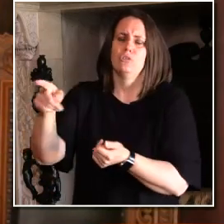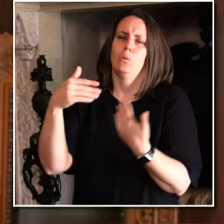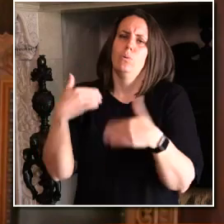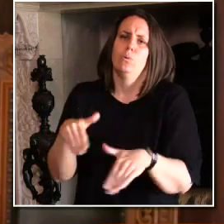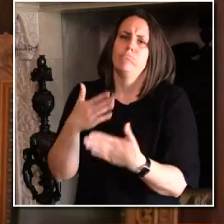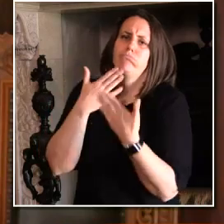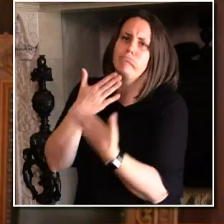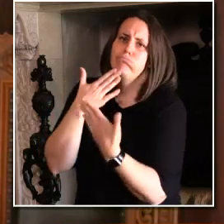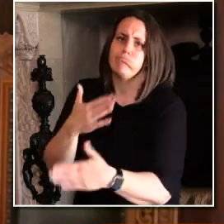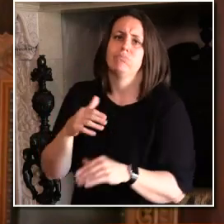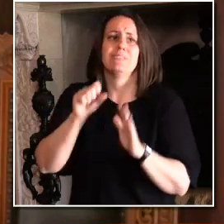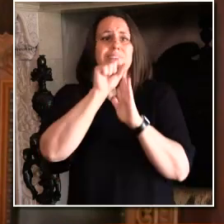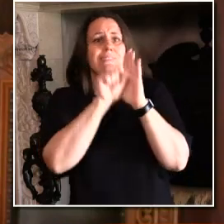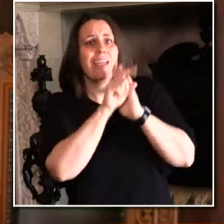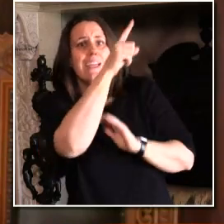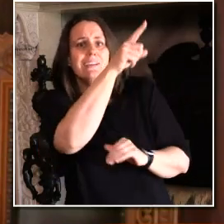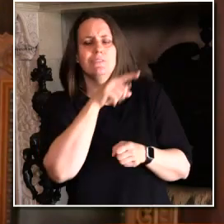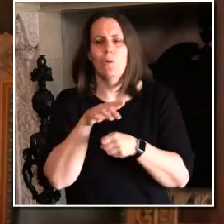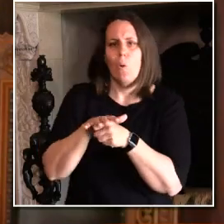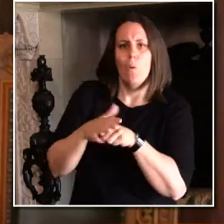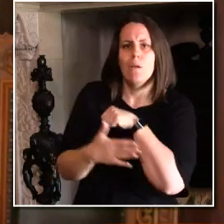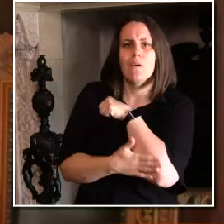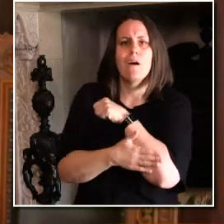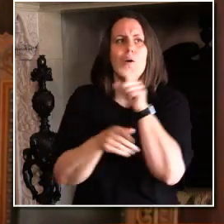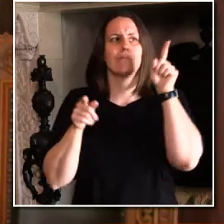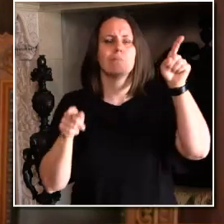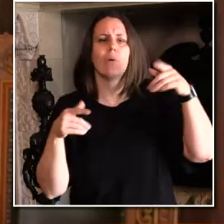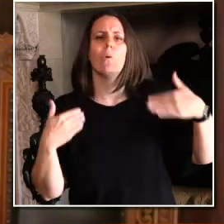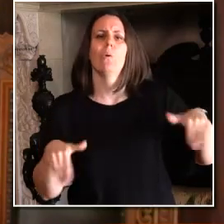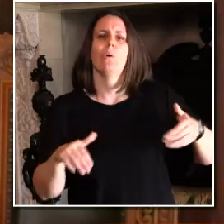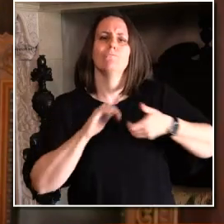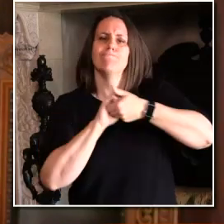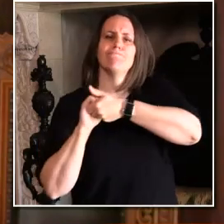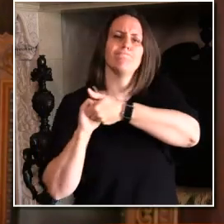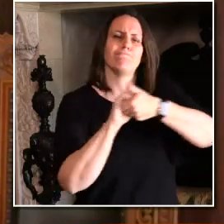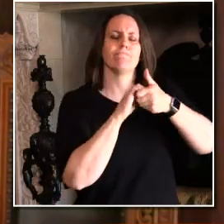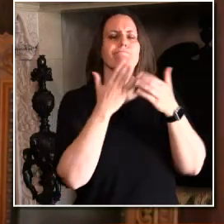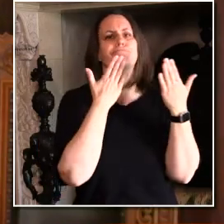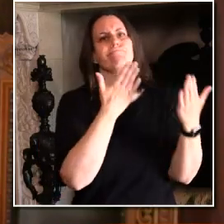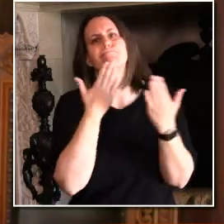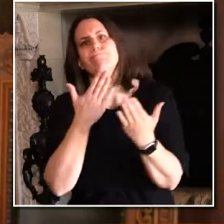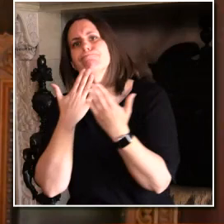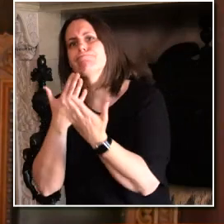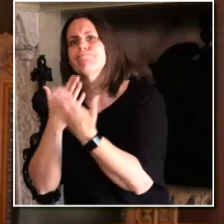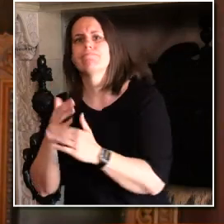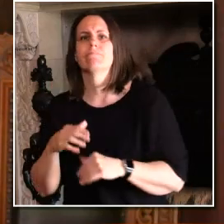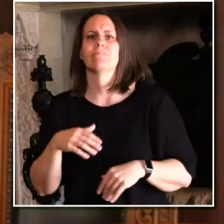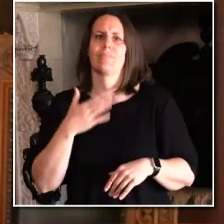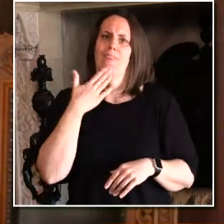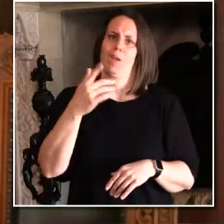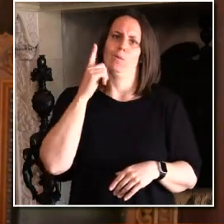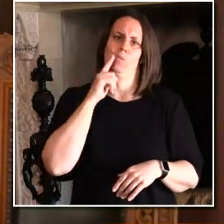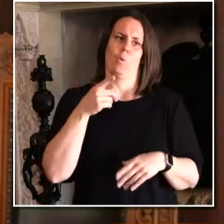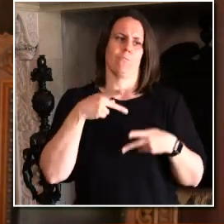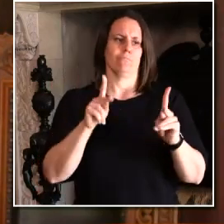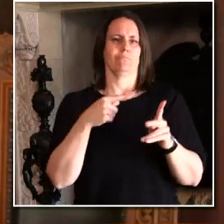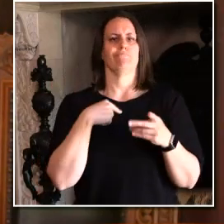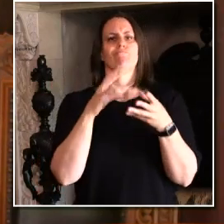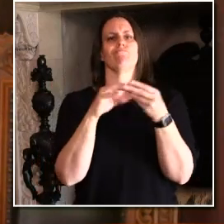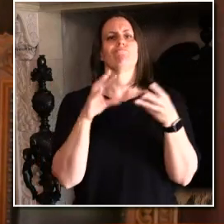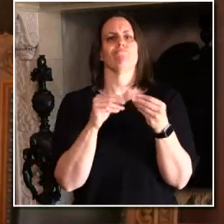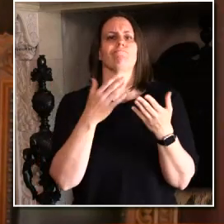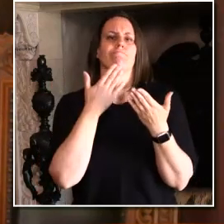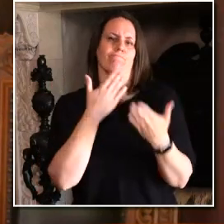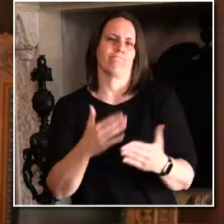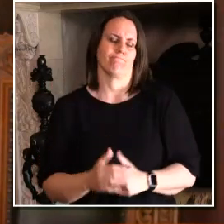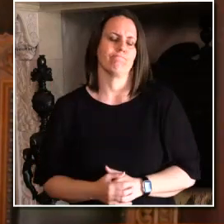long time, and we're really happy to have the opportunity just to tell you a little bit more about what we do and to answer your questions. All